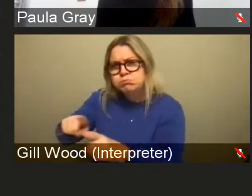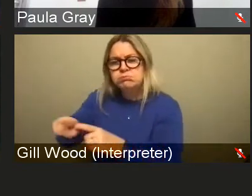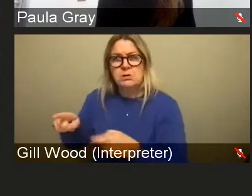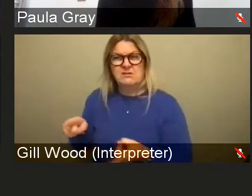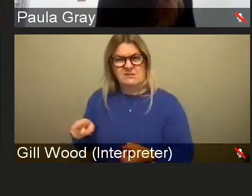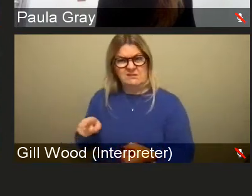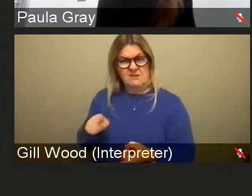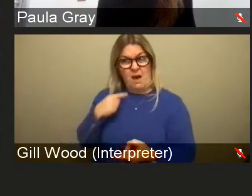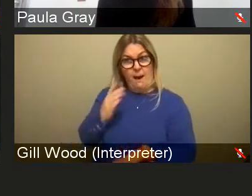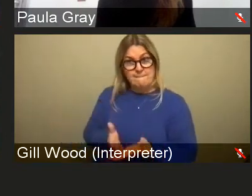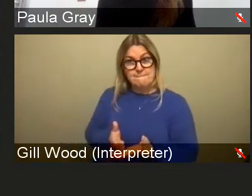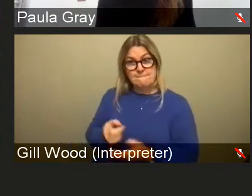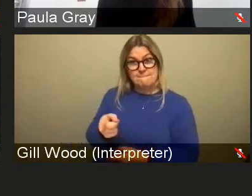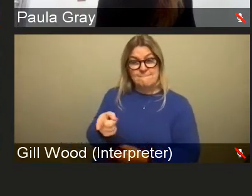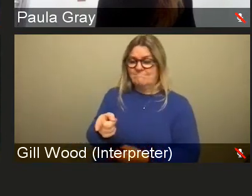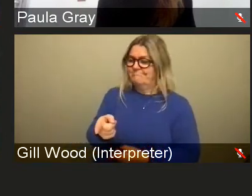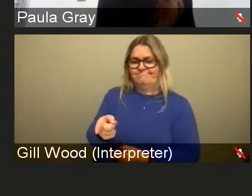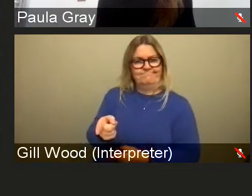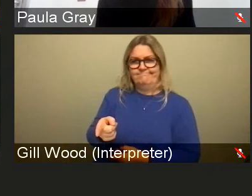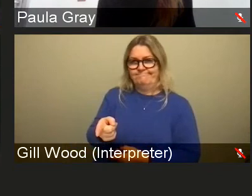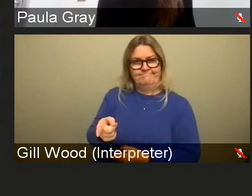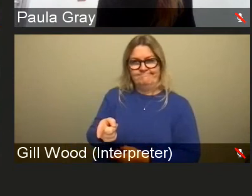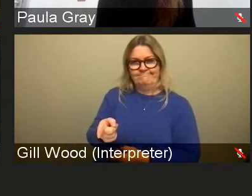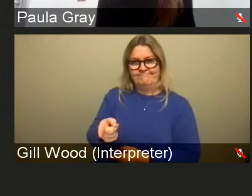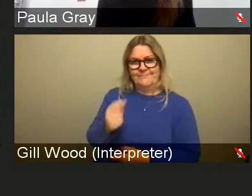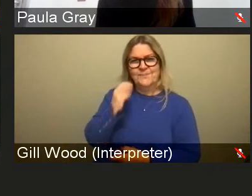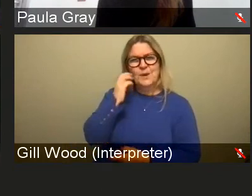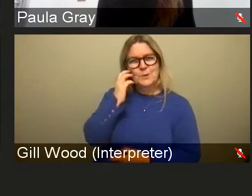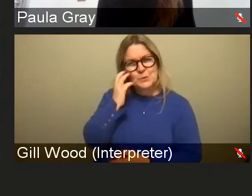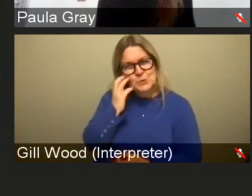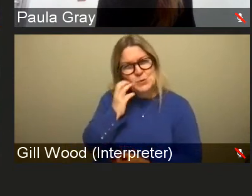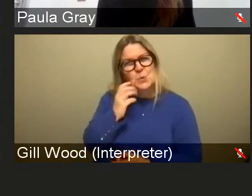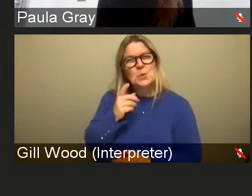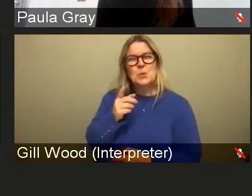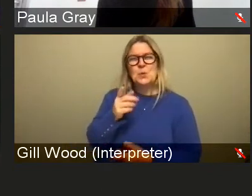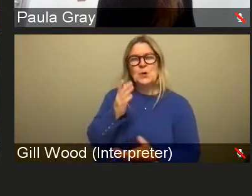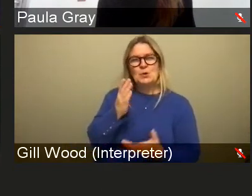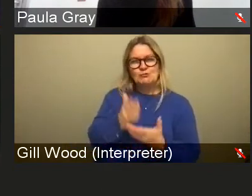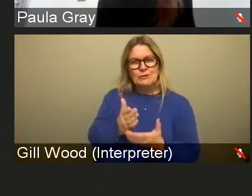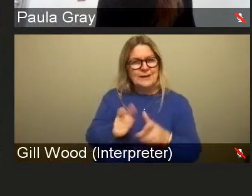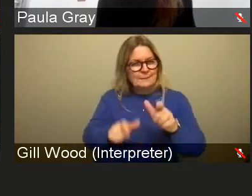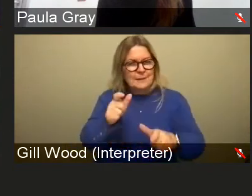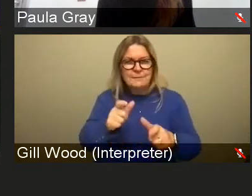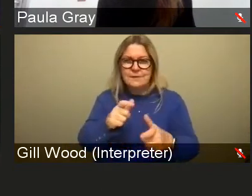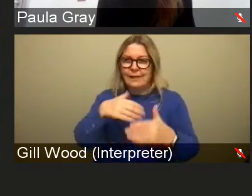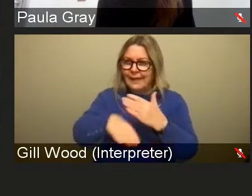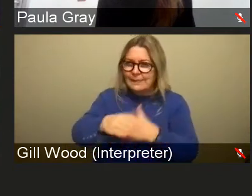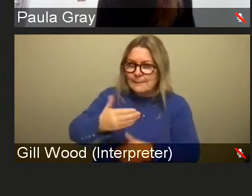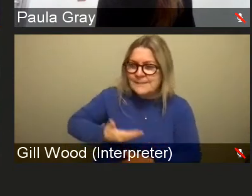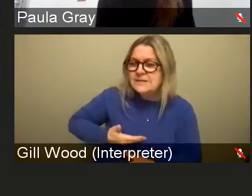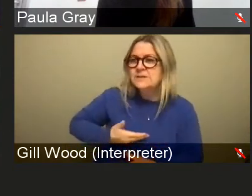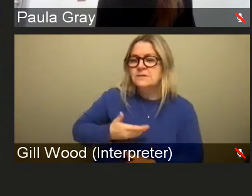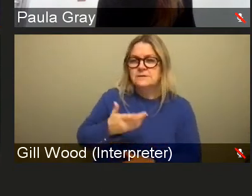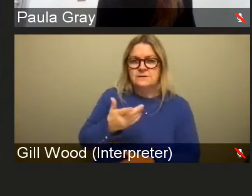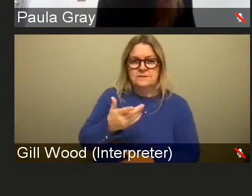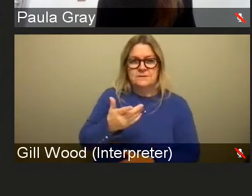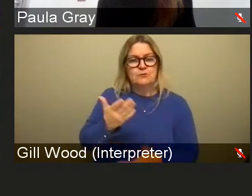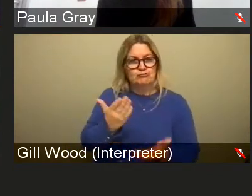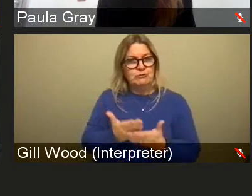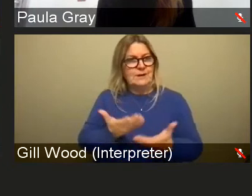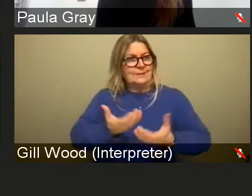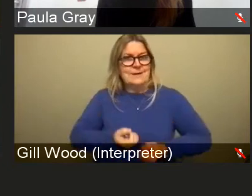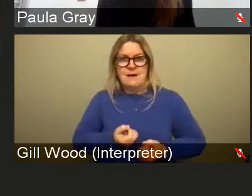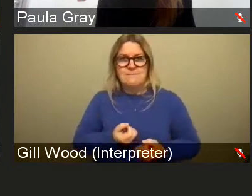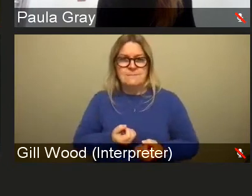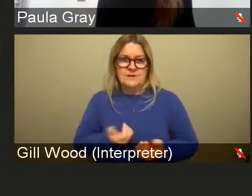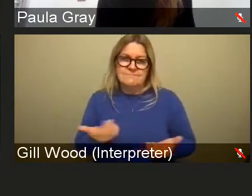and about the people who would actually be providing the workplace support adjustments really being on board with this. And I think it's also about, you know, the